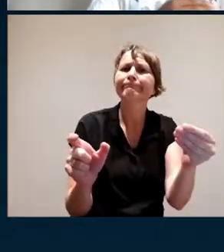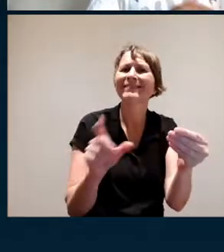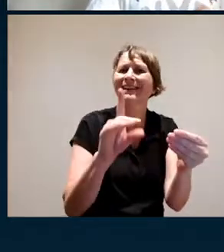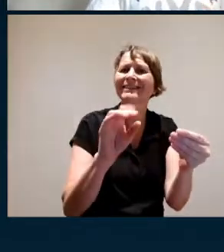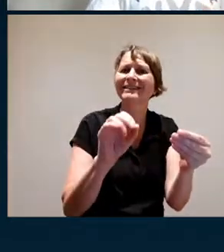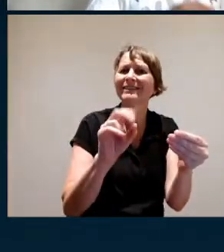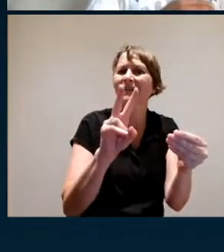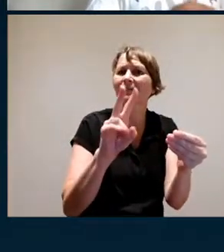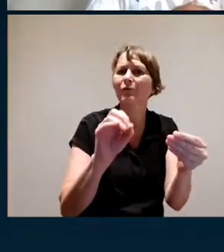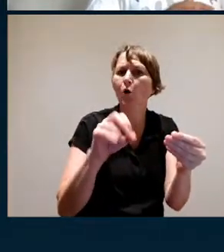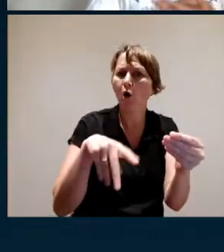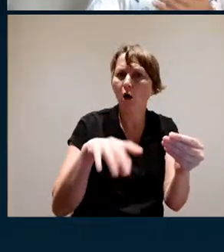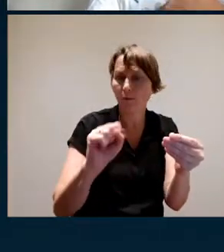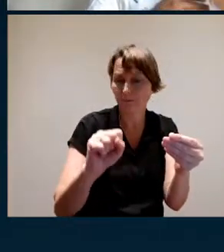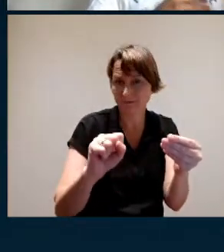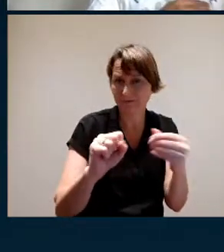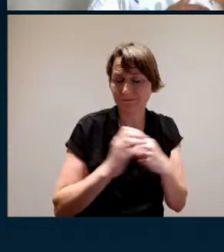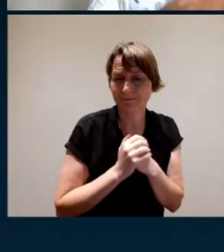way to